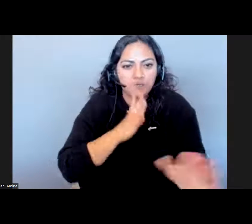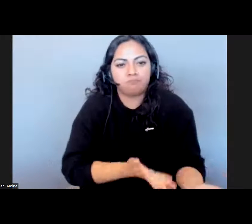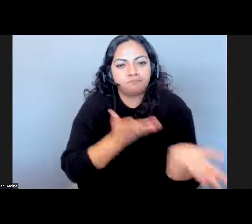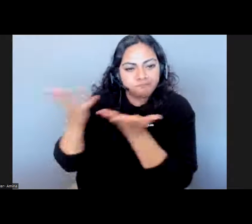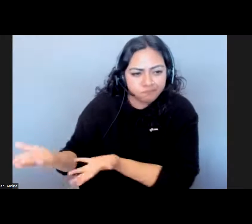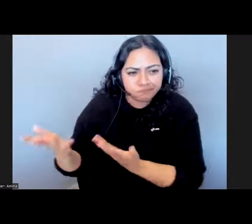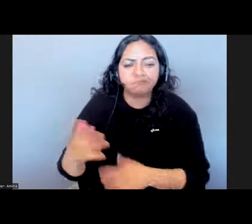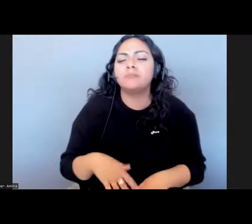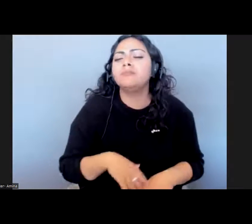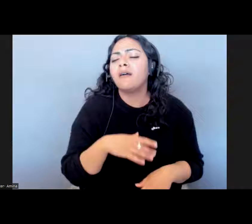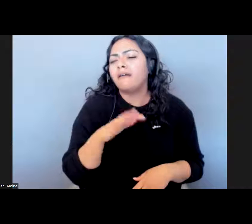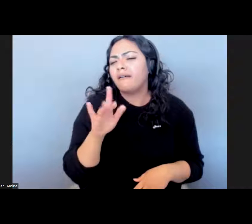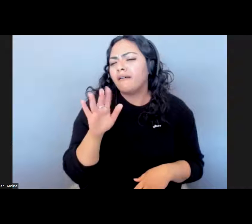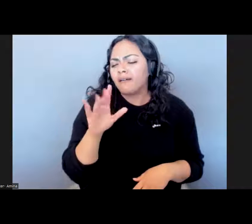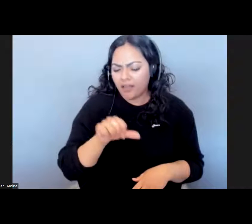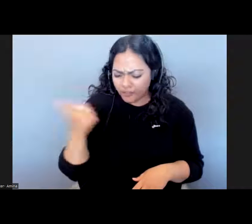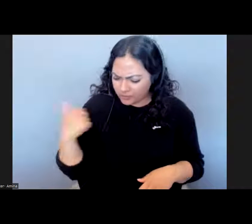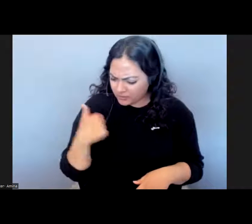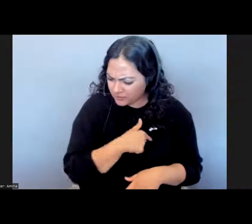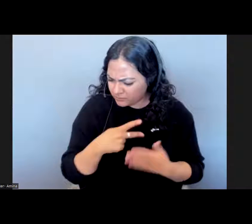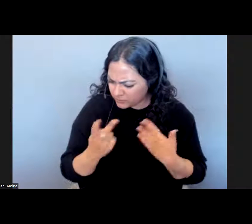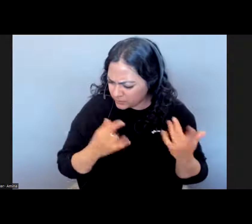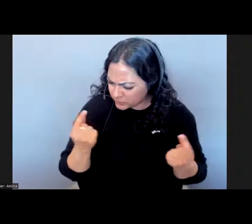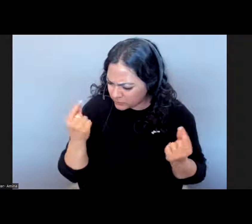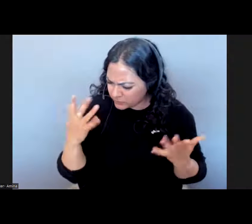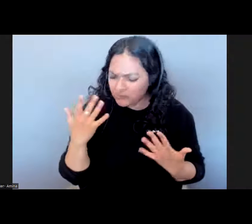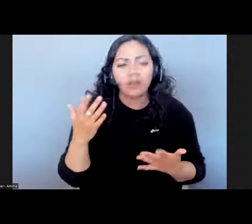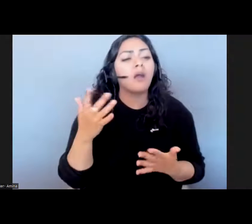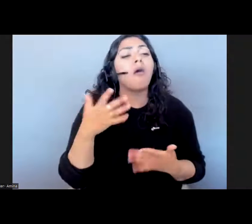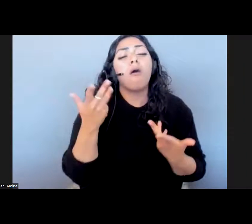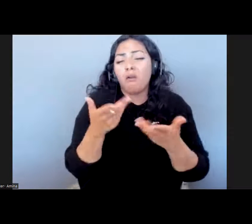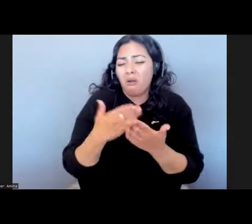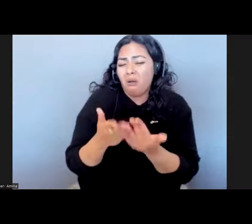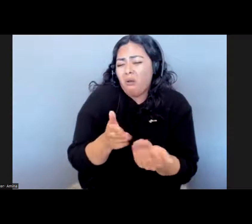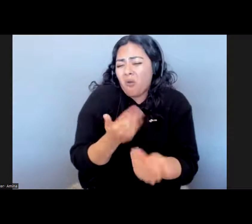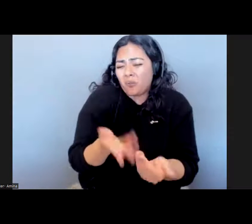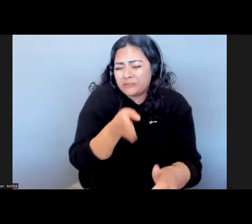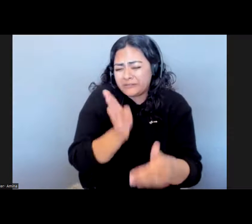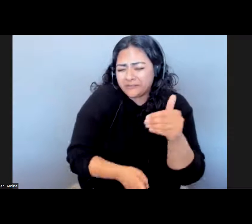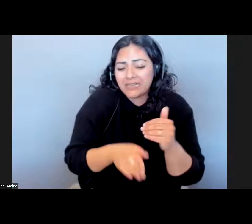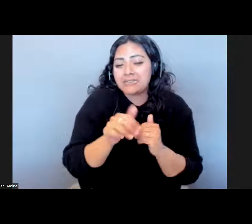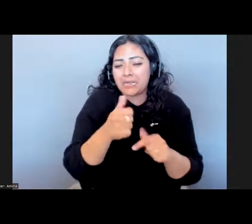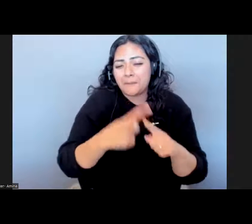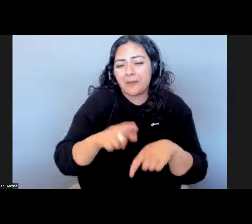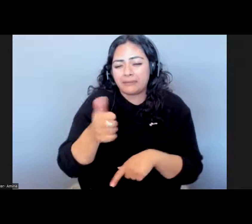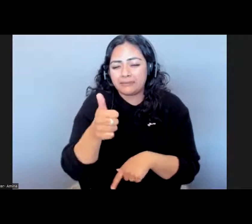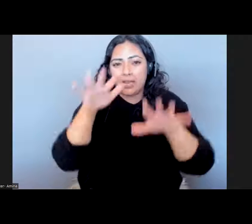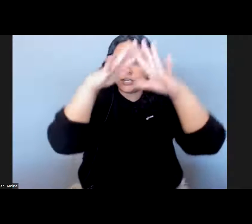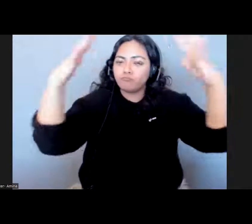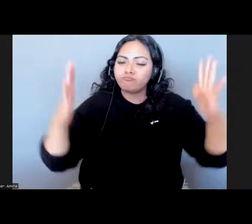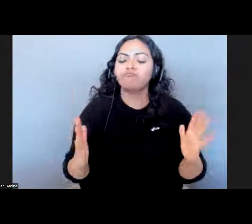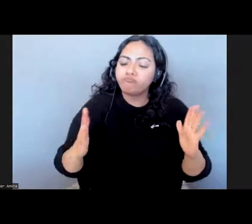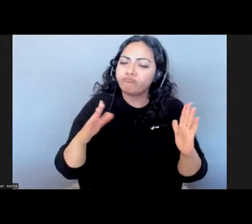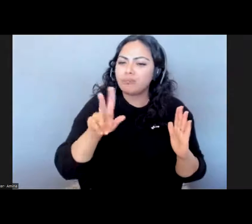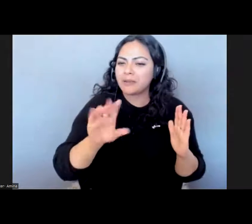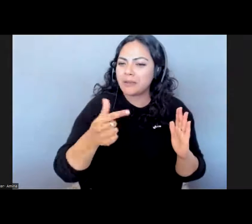And what else have we been doing? We have almost completed a 10 by 10 gazebo for our Veterans Villa